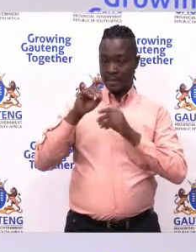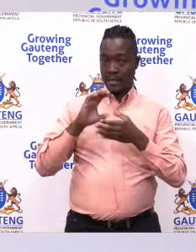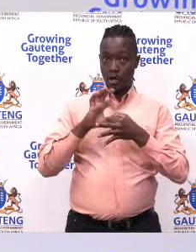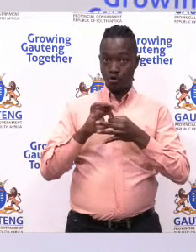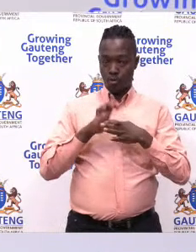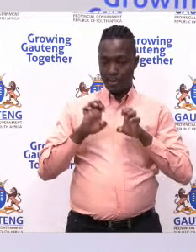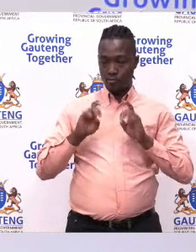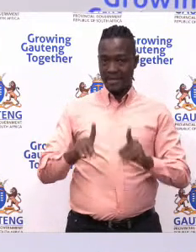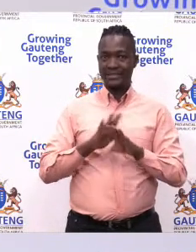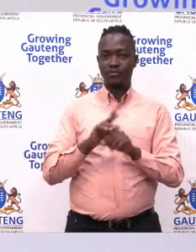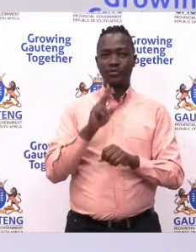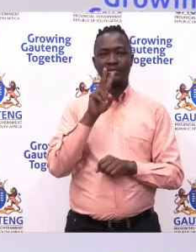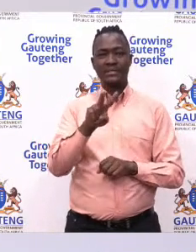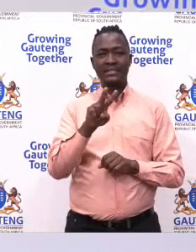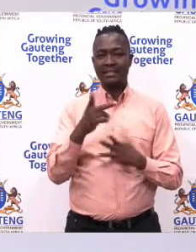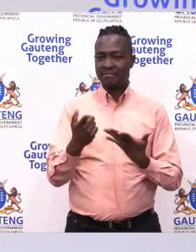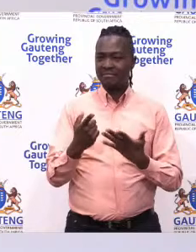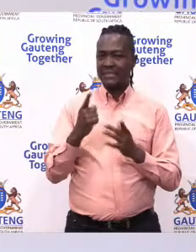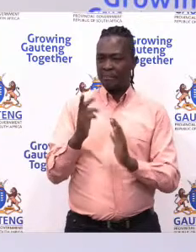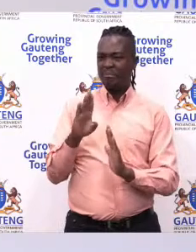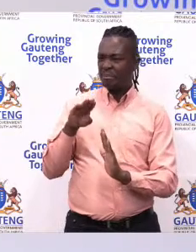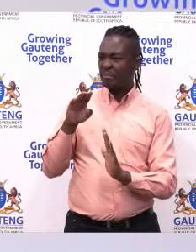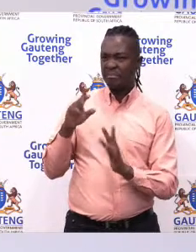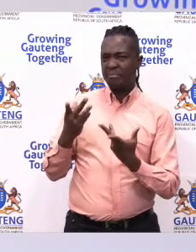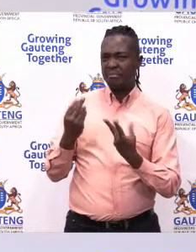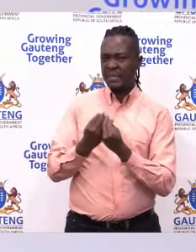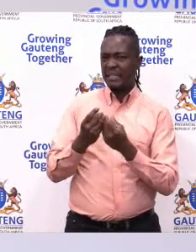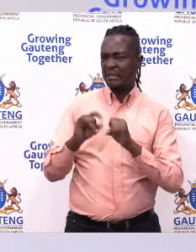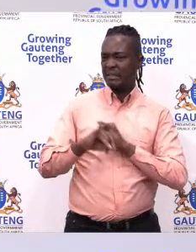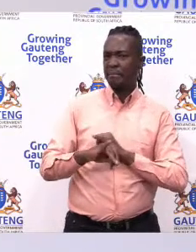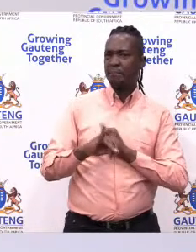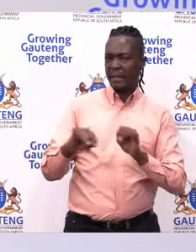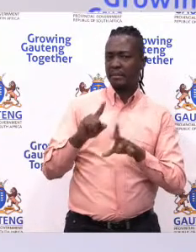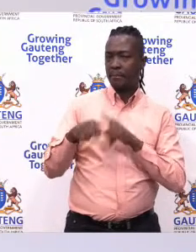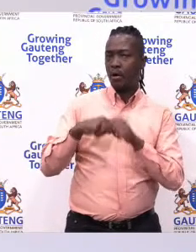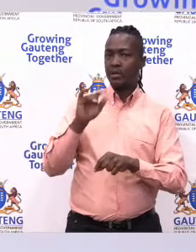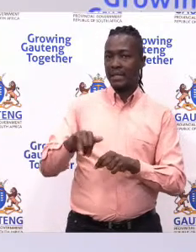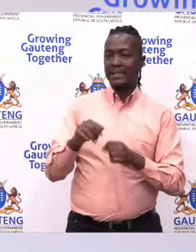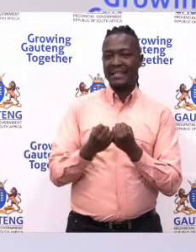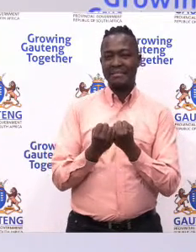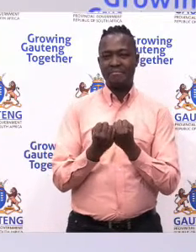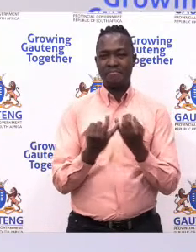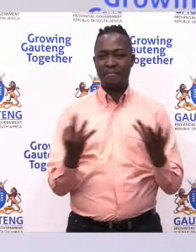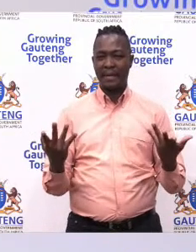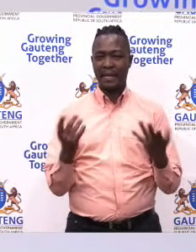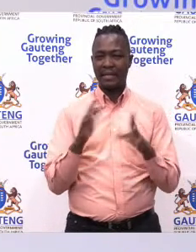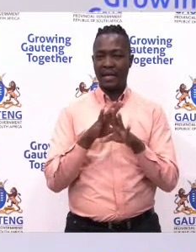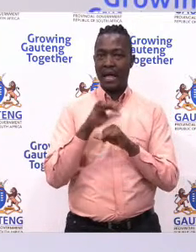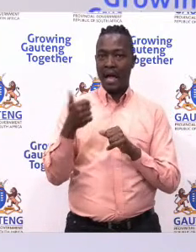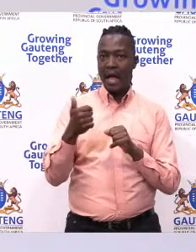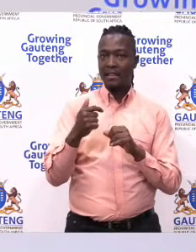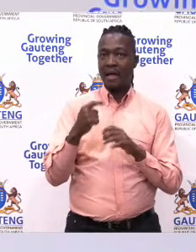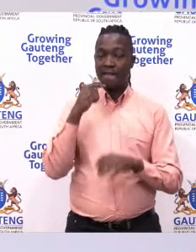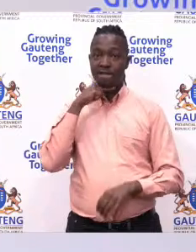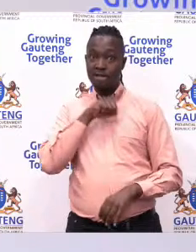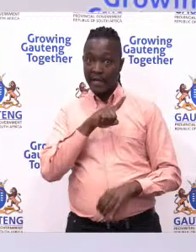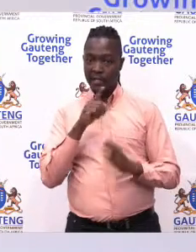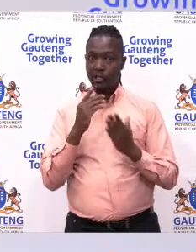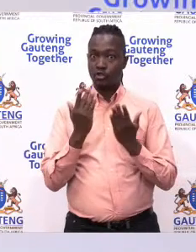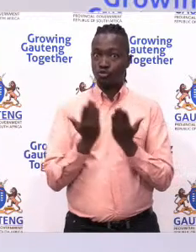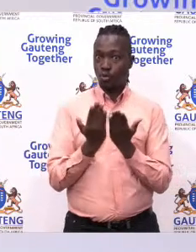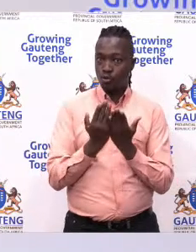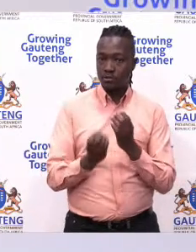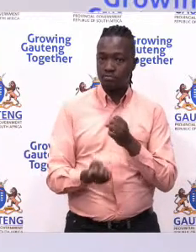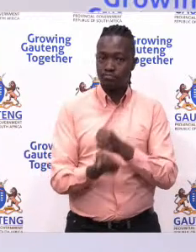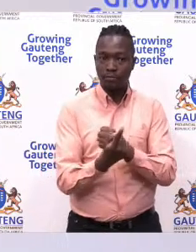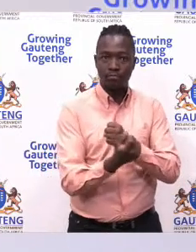education, we have also seen the downside of it, that there have been many illegal schools beginning to mushroom. And we